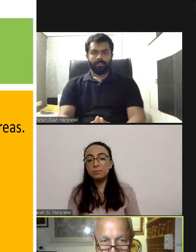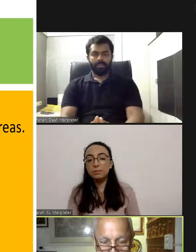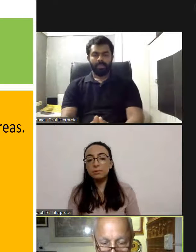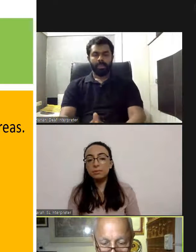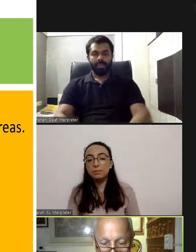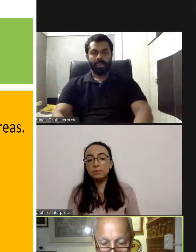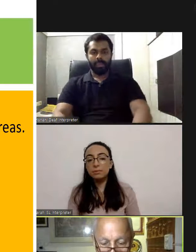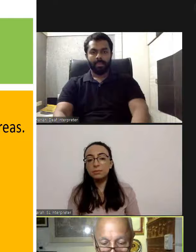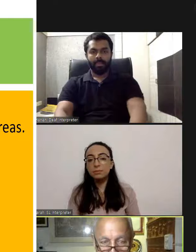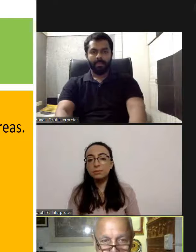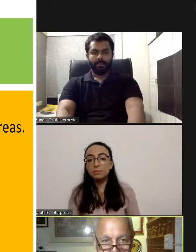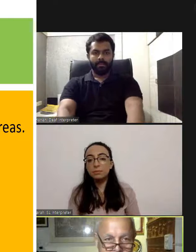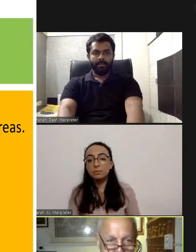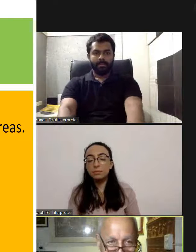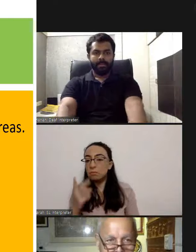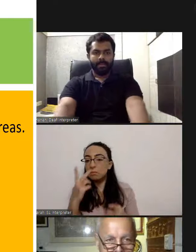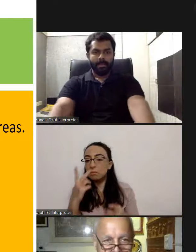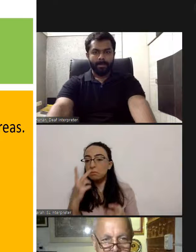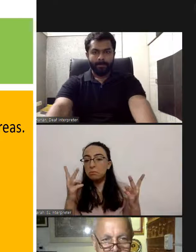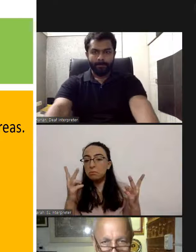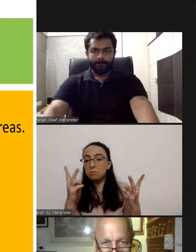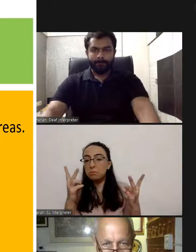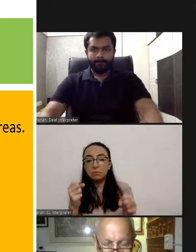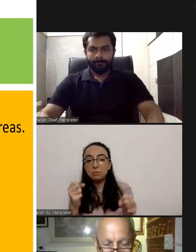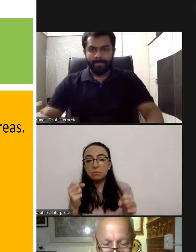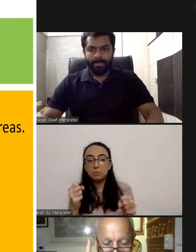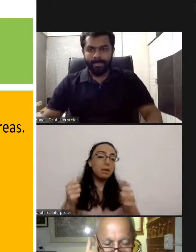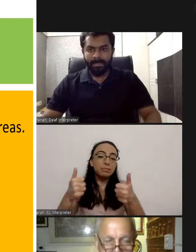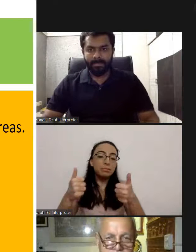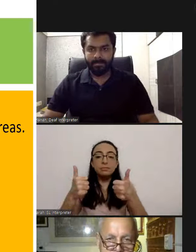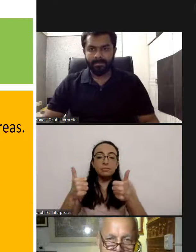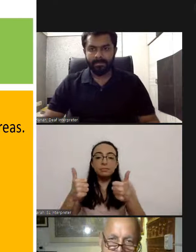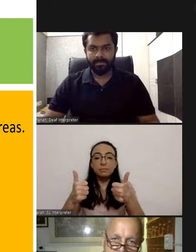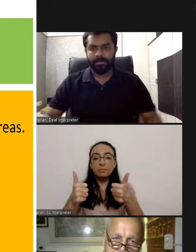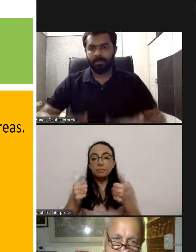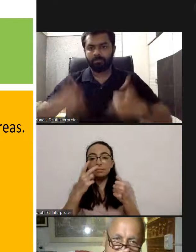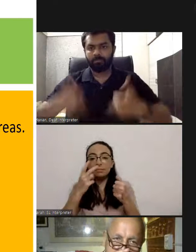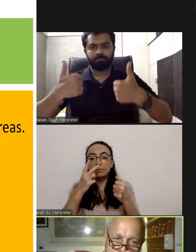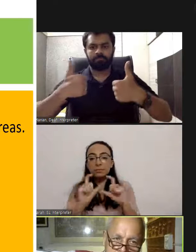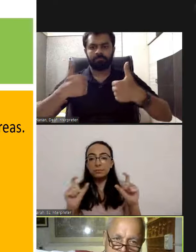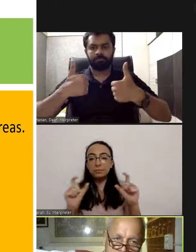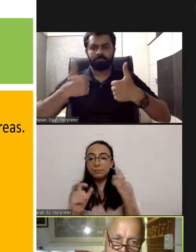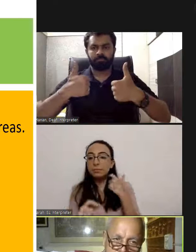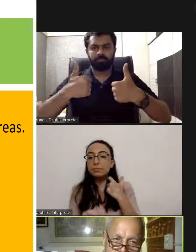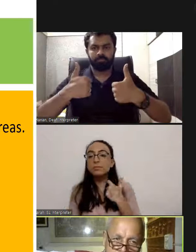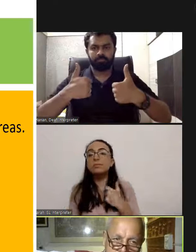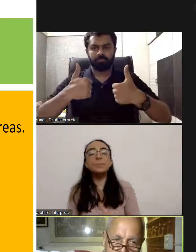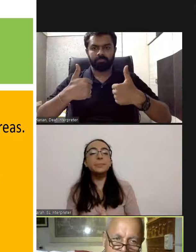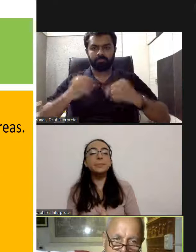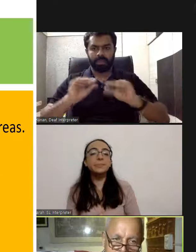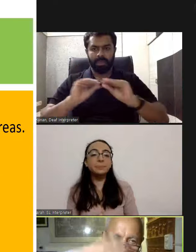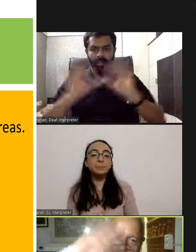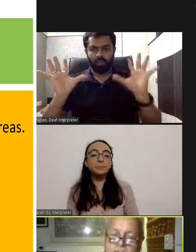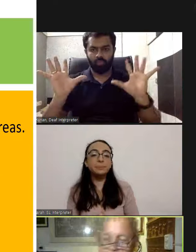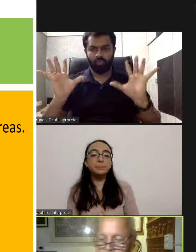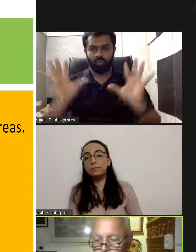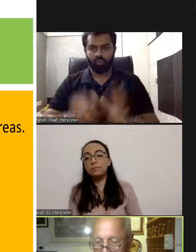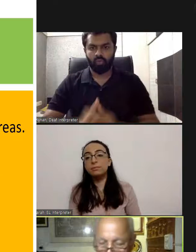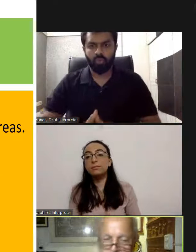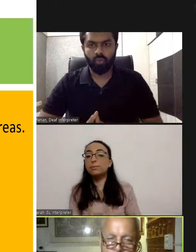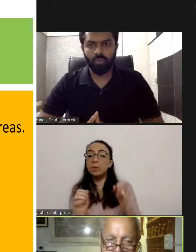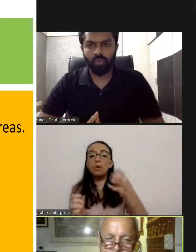I can't see the, okay. Yes. The first, you know, there are 5